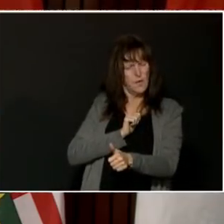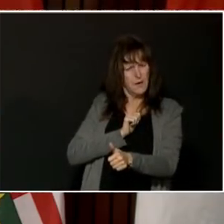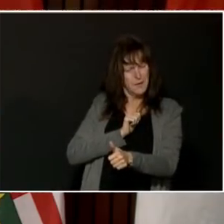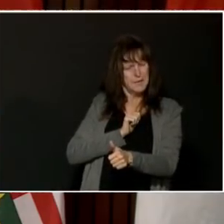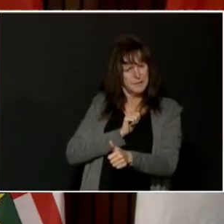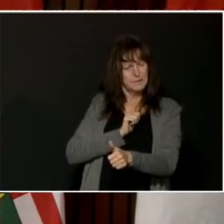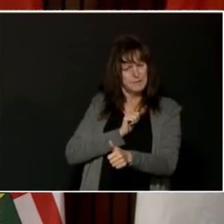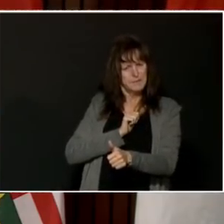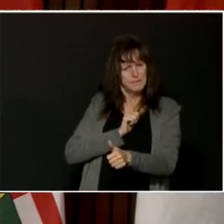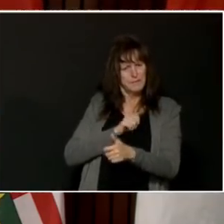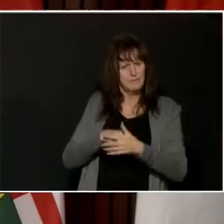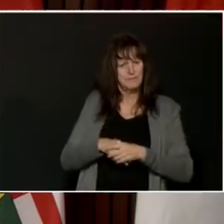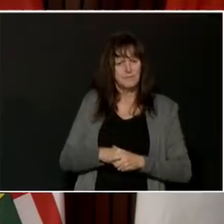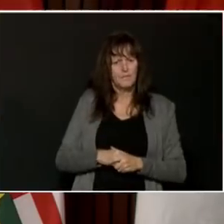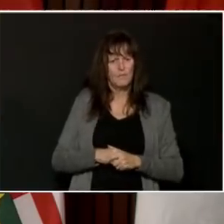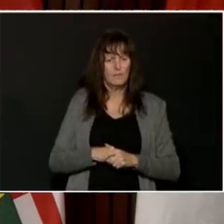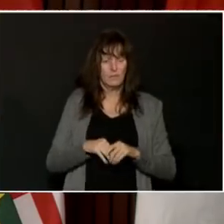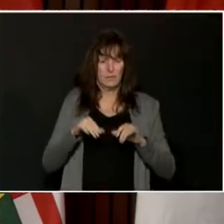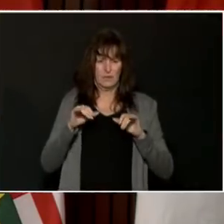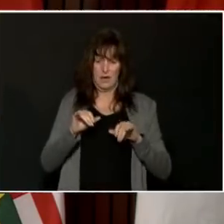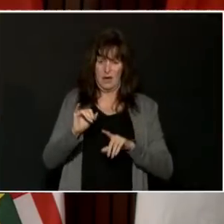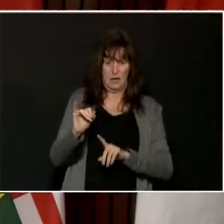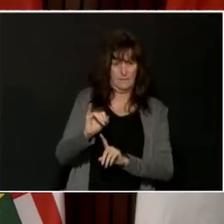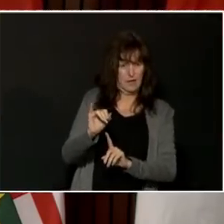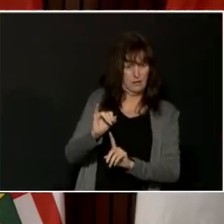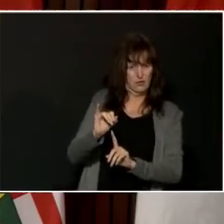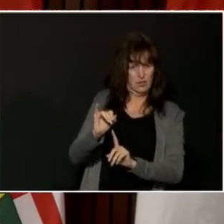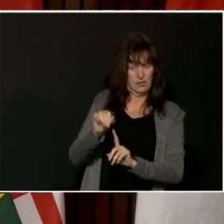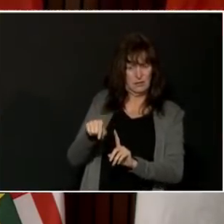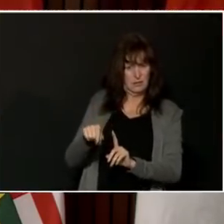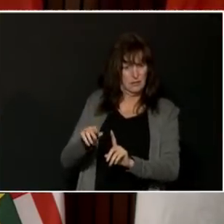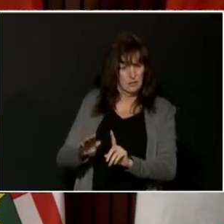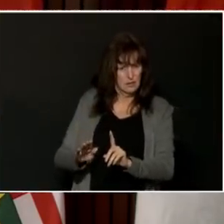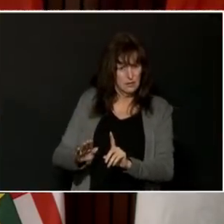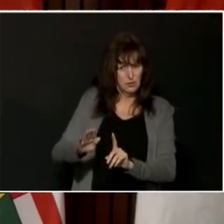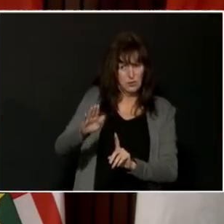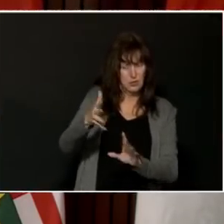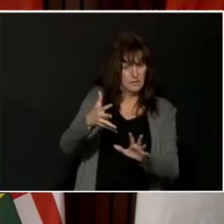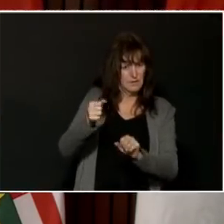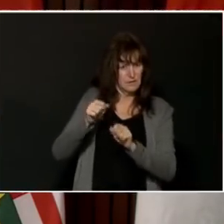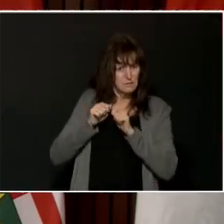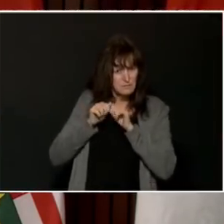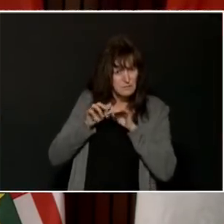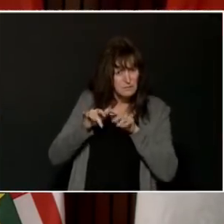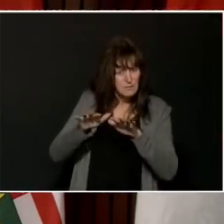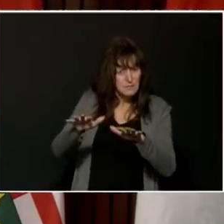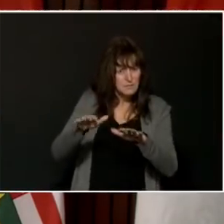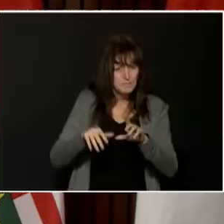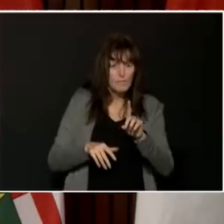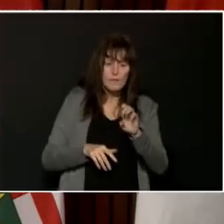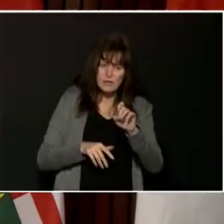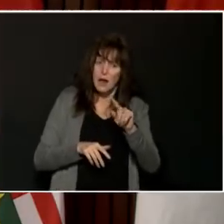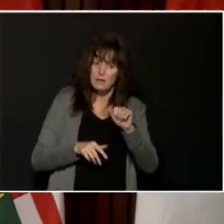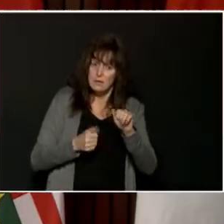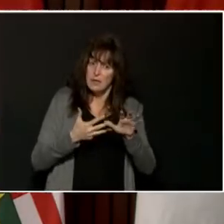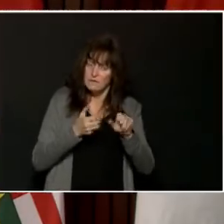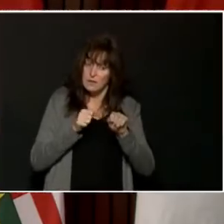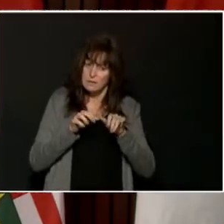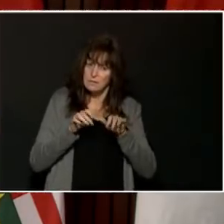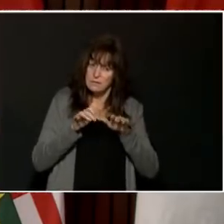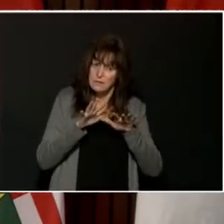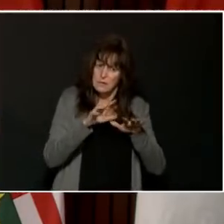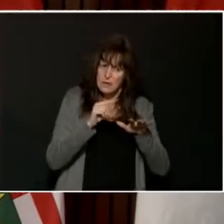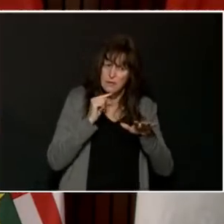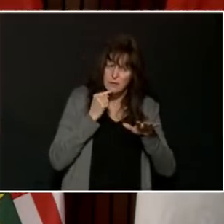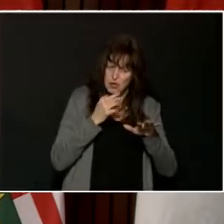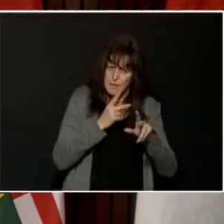disease has accelerated. It's much more transmissible. With the Delta variant, we saw it become more severe. But the fundamentals